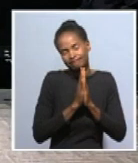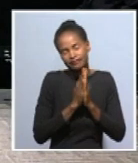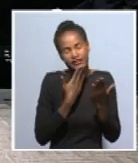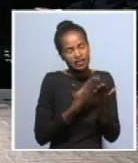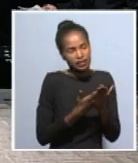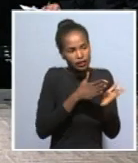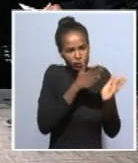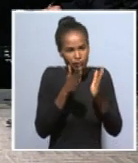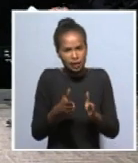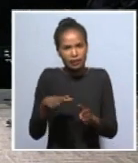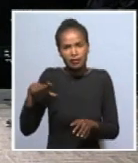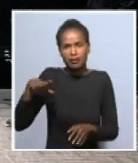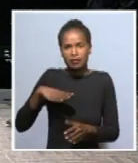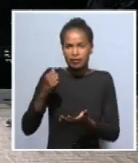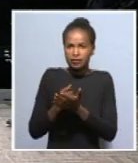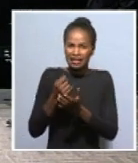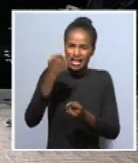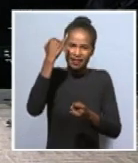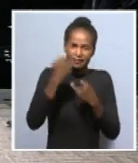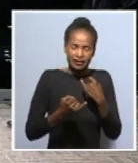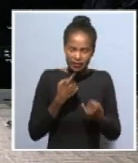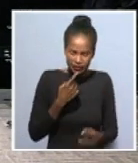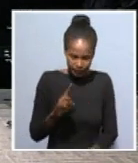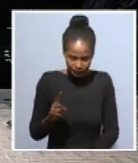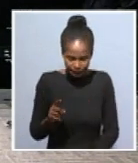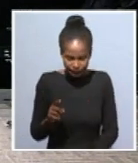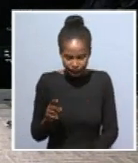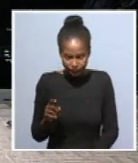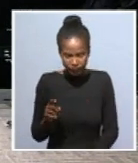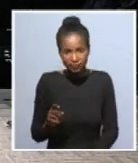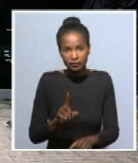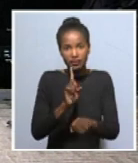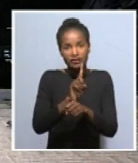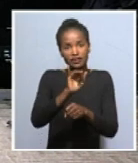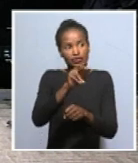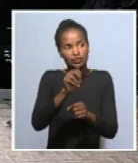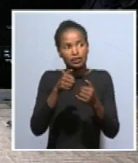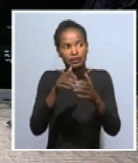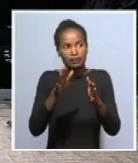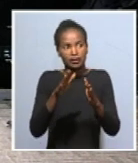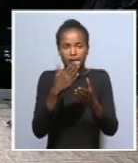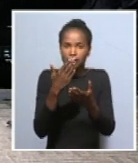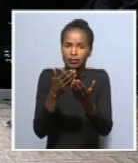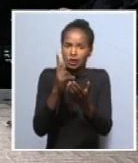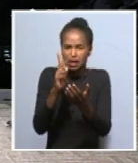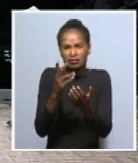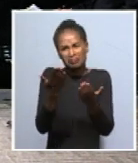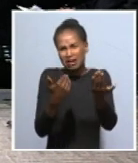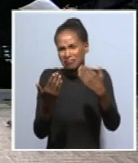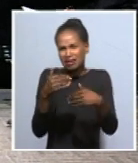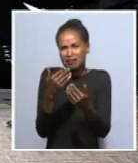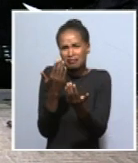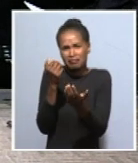much. Welcome. Mr. Nkimbo, you have the final word. Yeah, effective 1 June, the package comes to effect. Our invitation is to